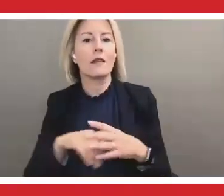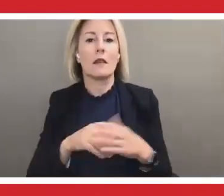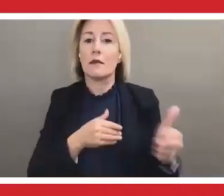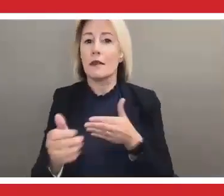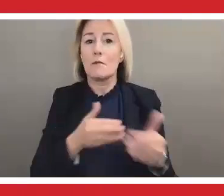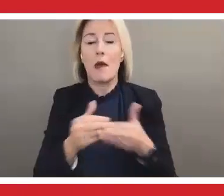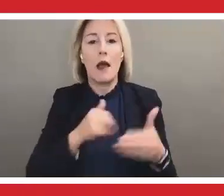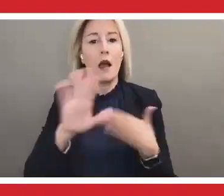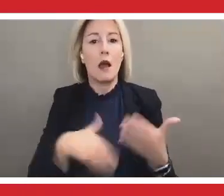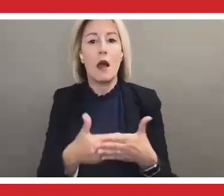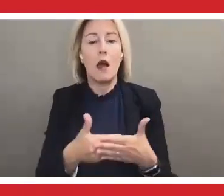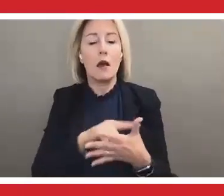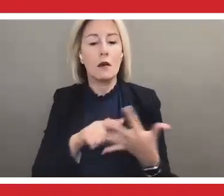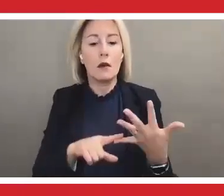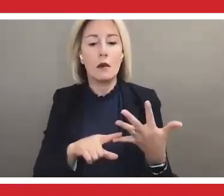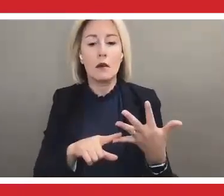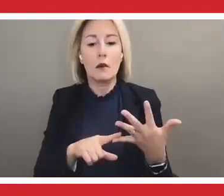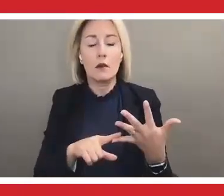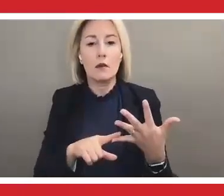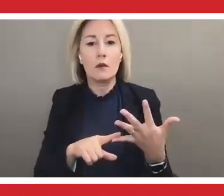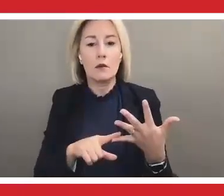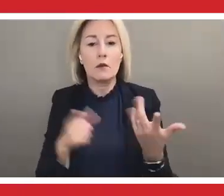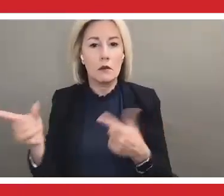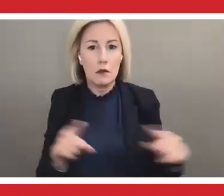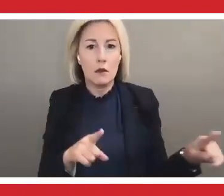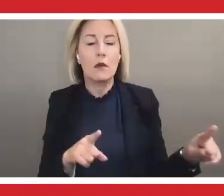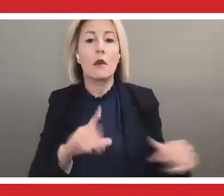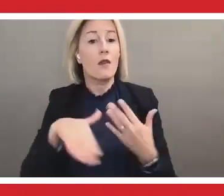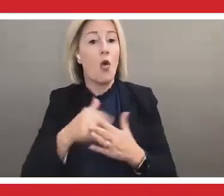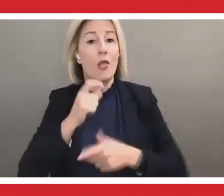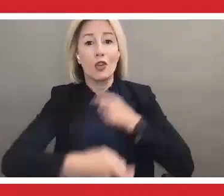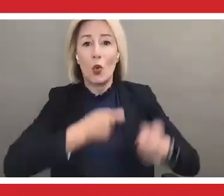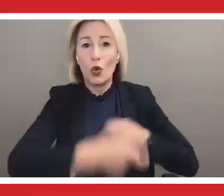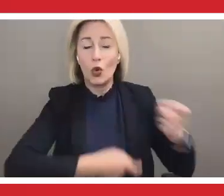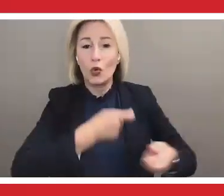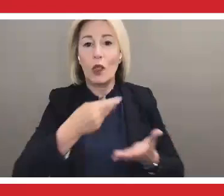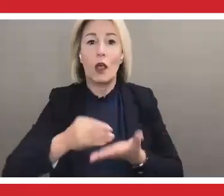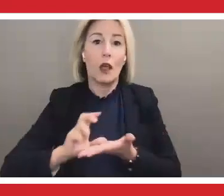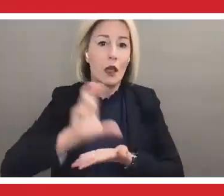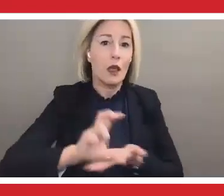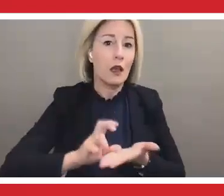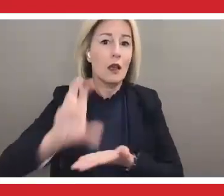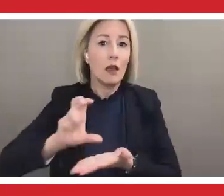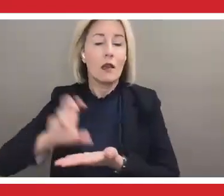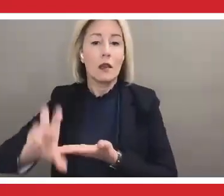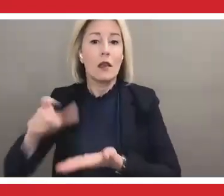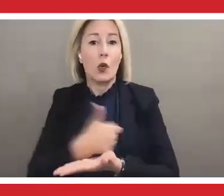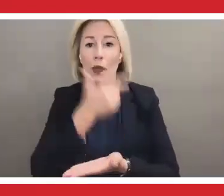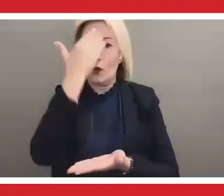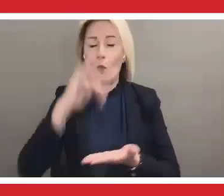the projects and even all the donors that are funding. And we know that this area of digital governance has been